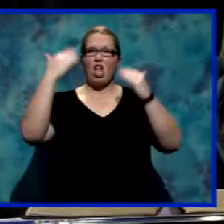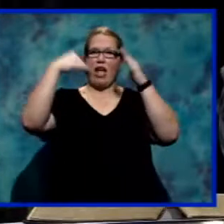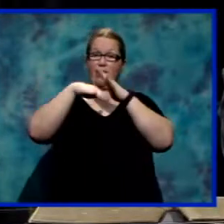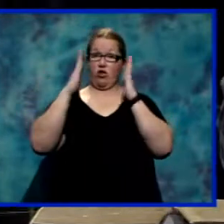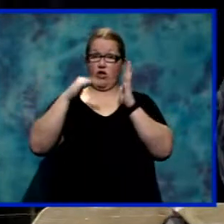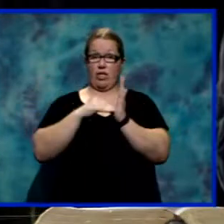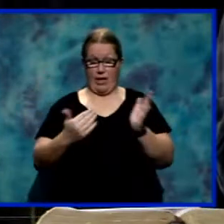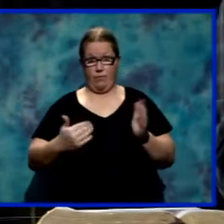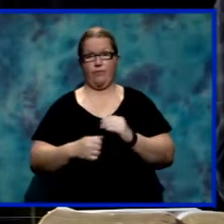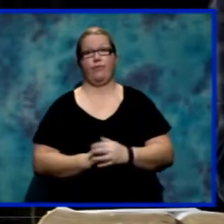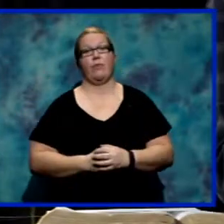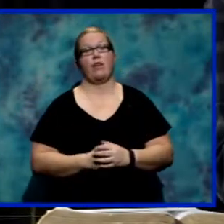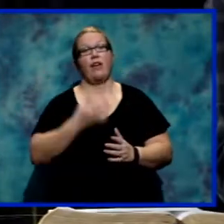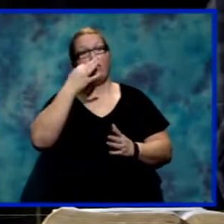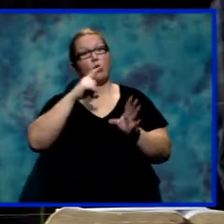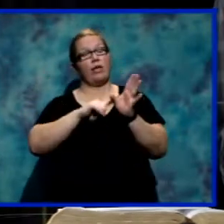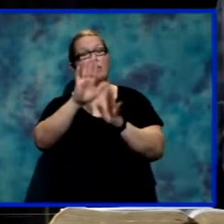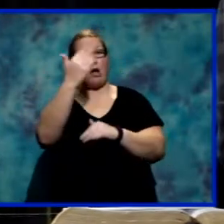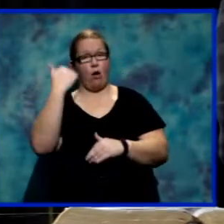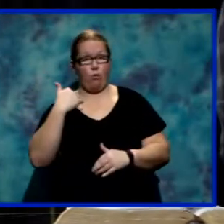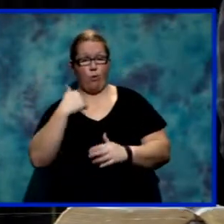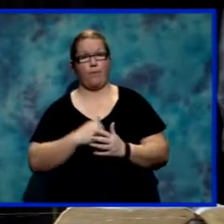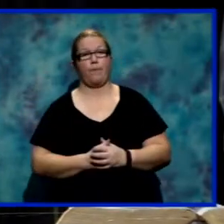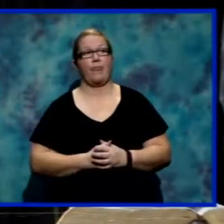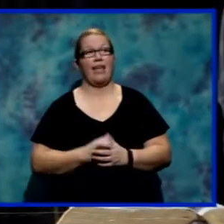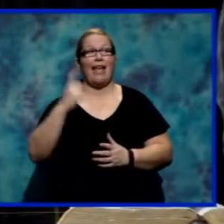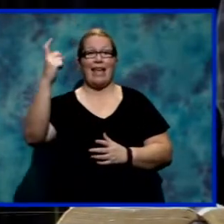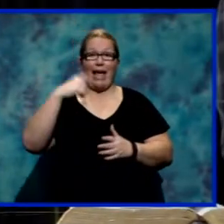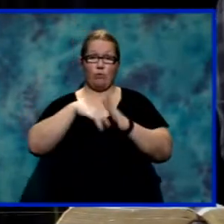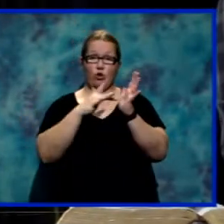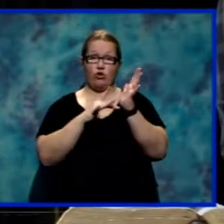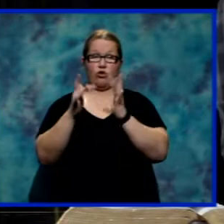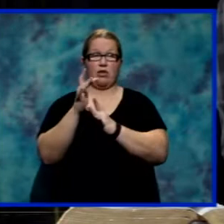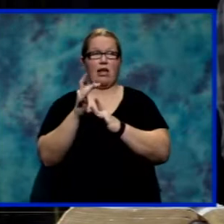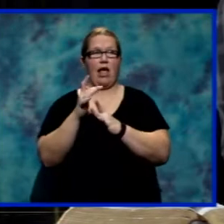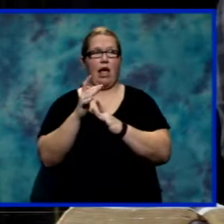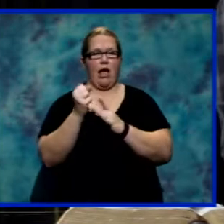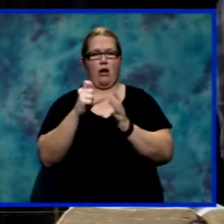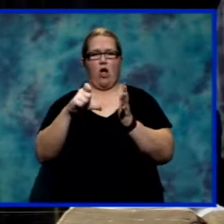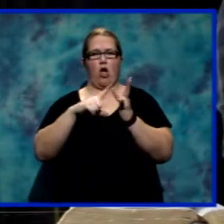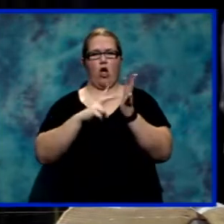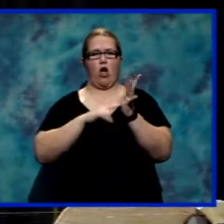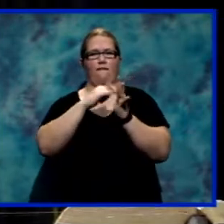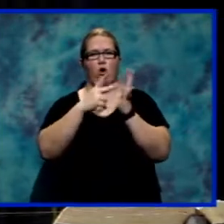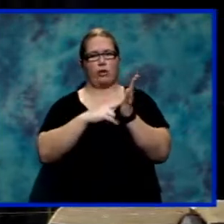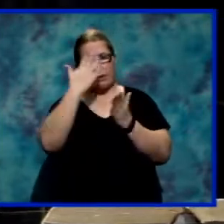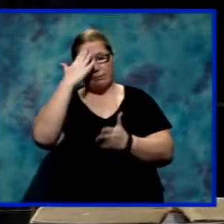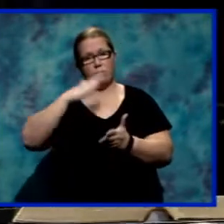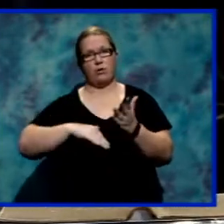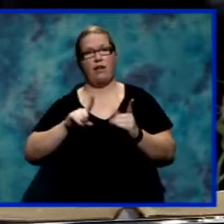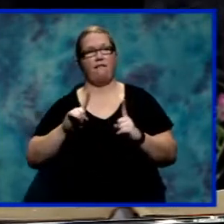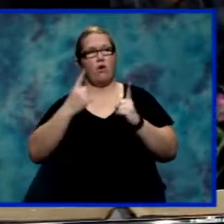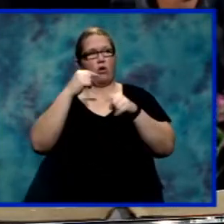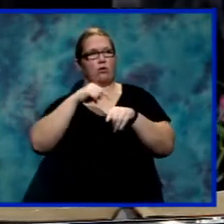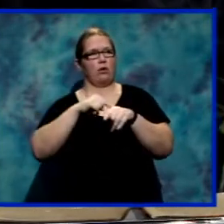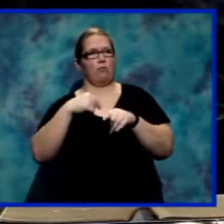now. Quite a few years ago now, he came to Jesus and he had a conversion experience. And this was the first time I really